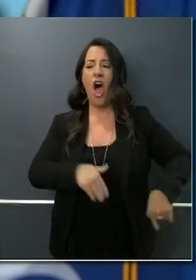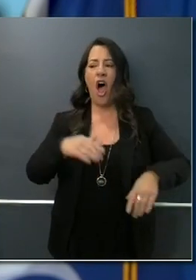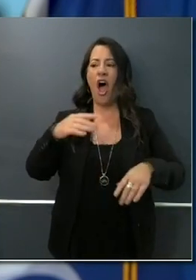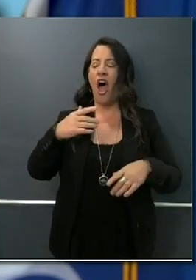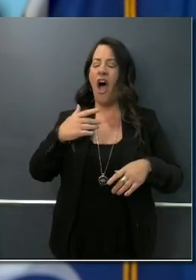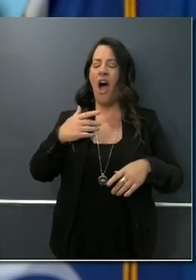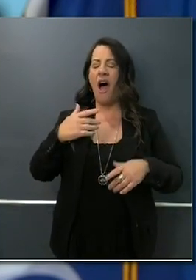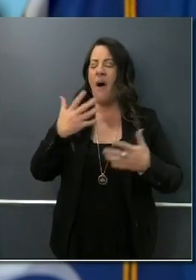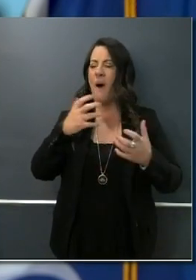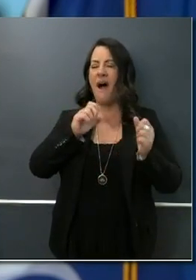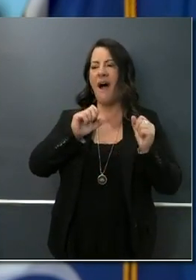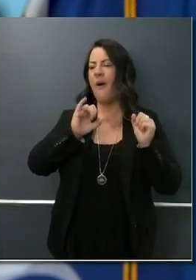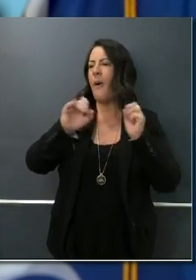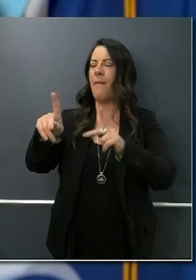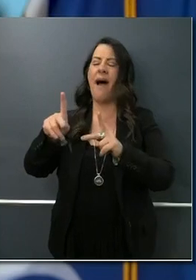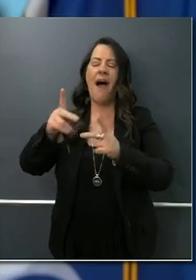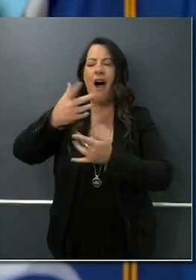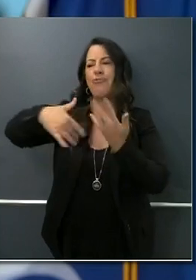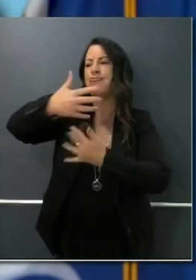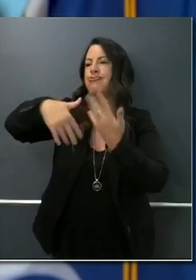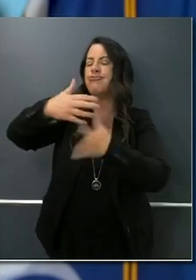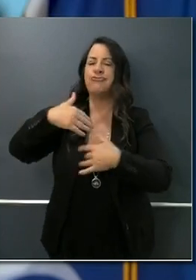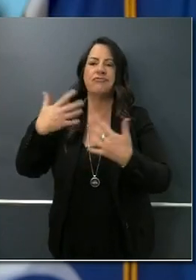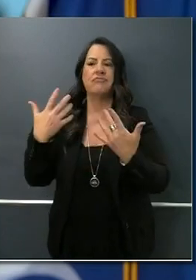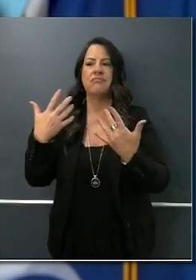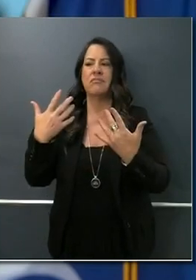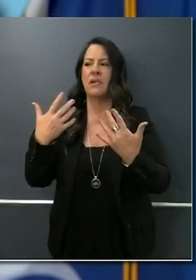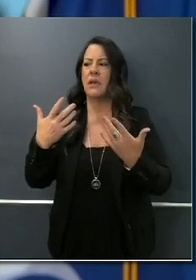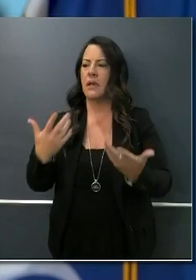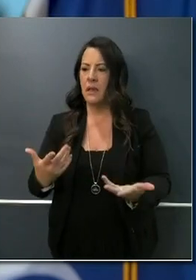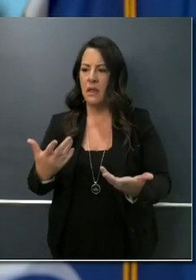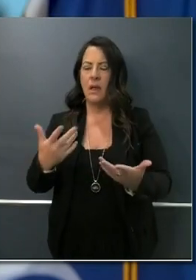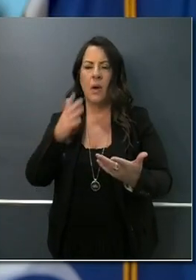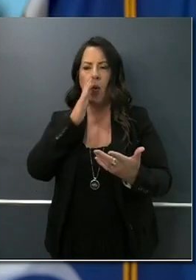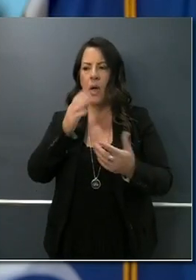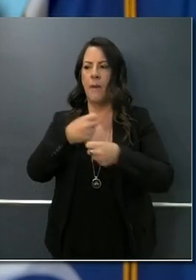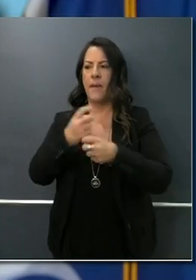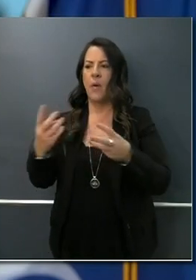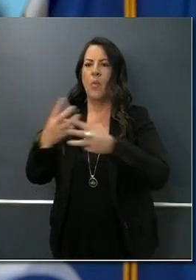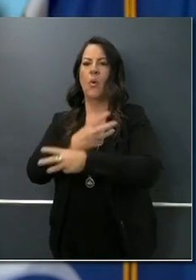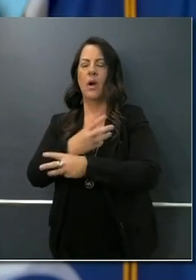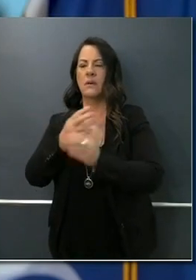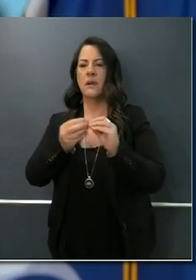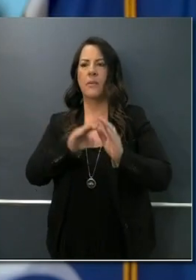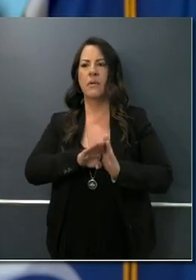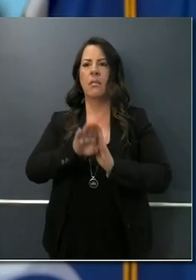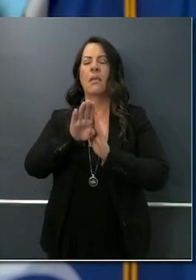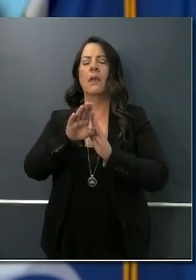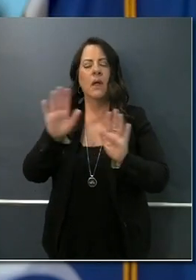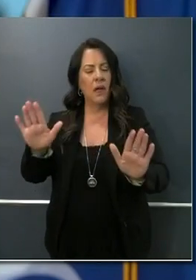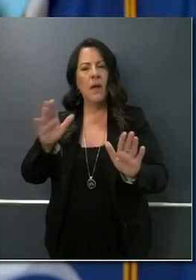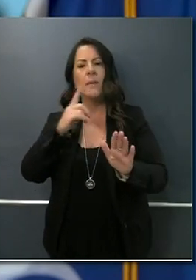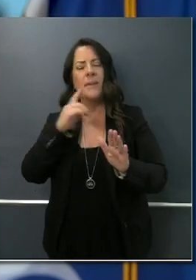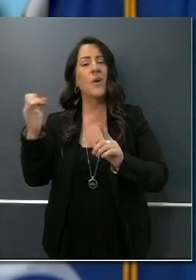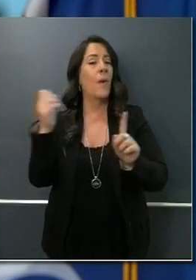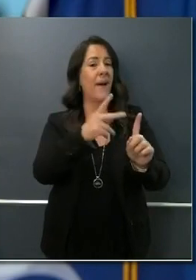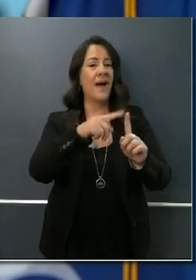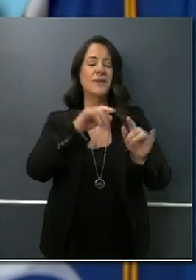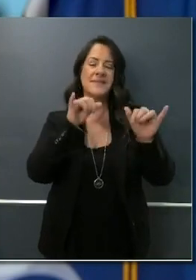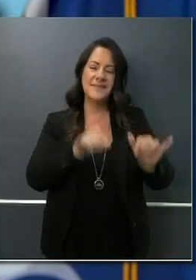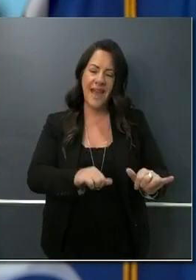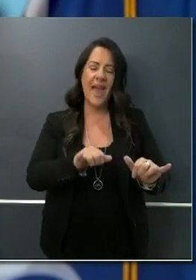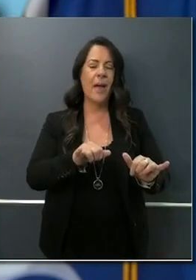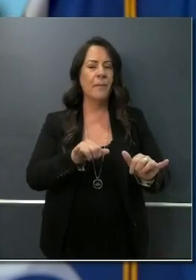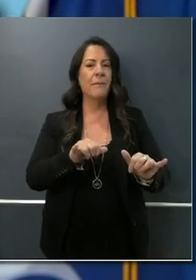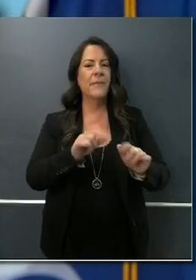set us back is people stopping to practice physical distancing and appropriate social distancing. That's the only thing that's